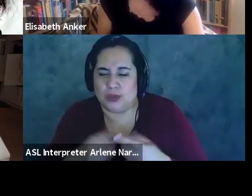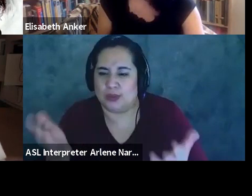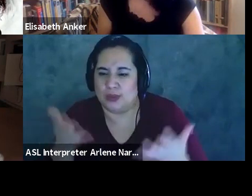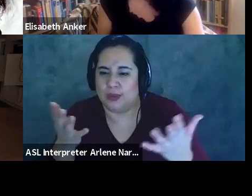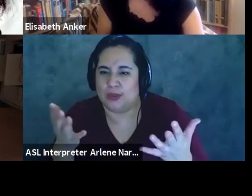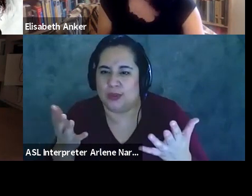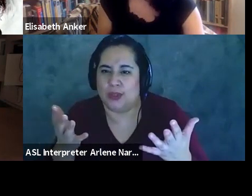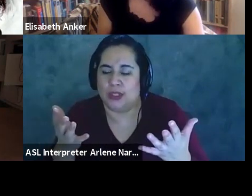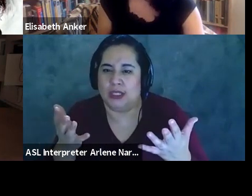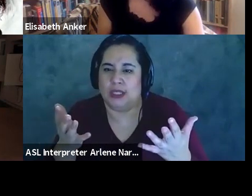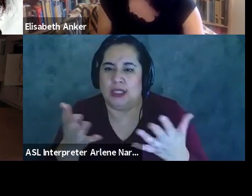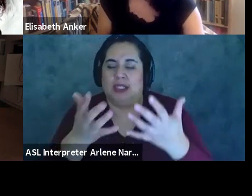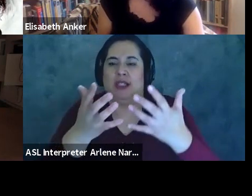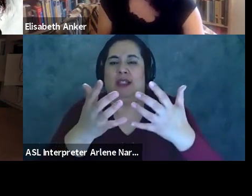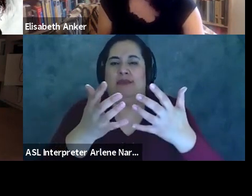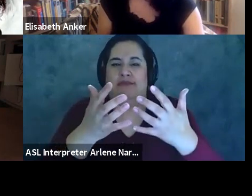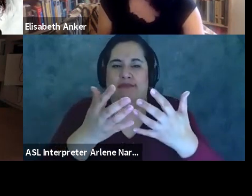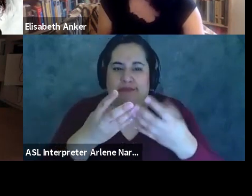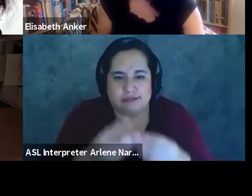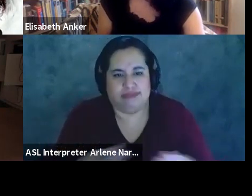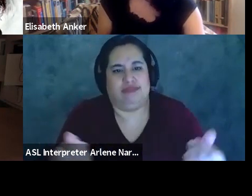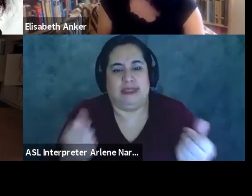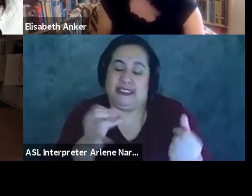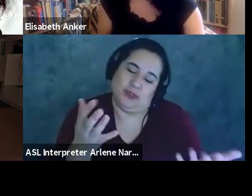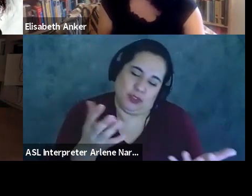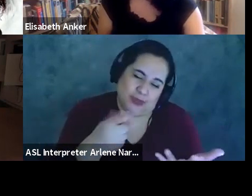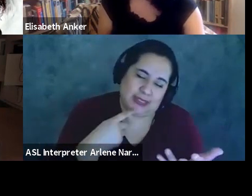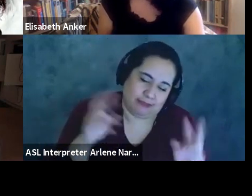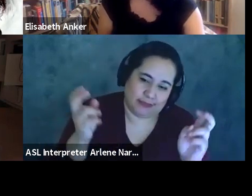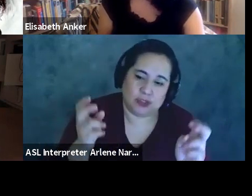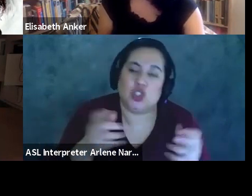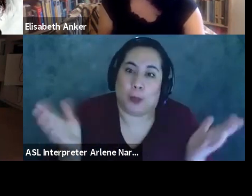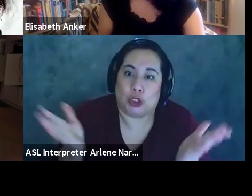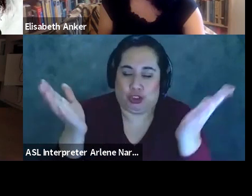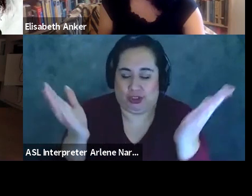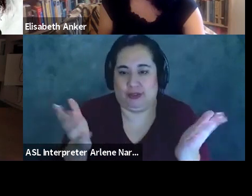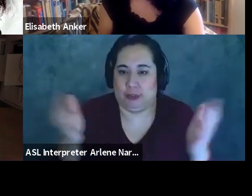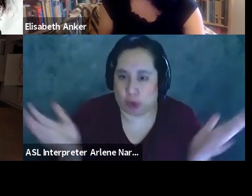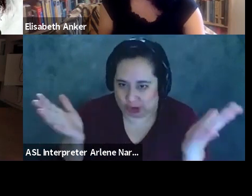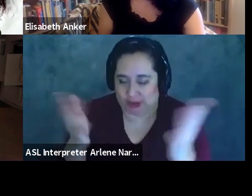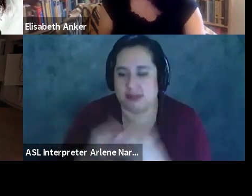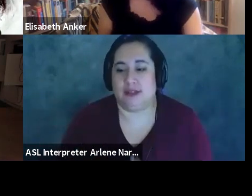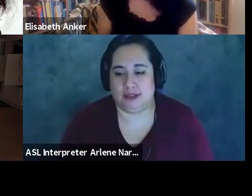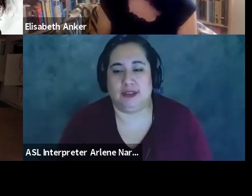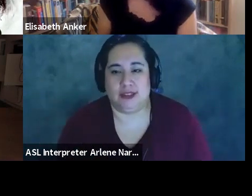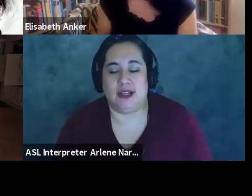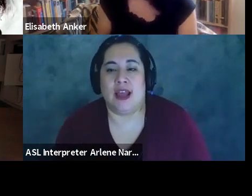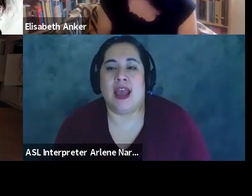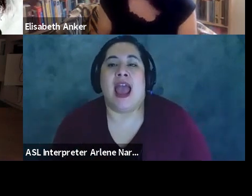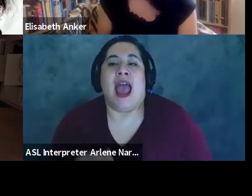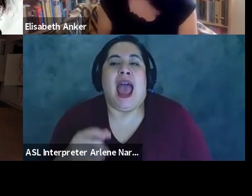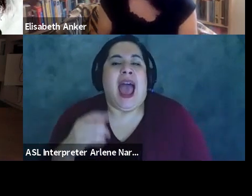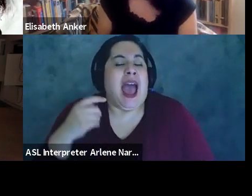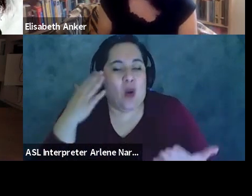to perish, if you want. But if we look at part of what is going on